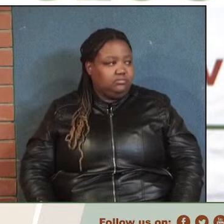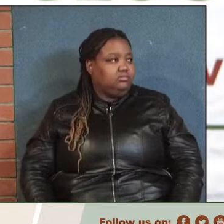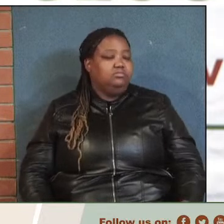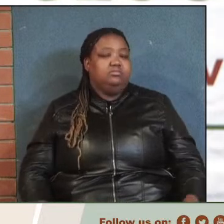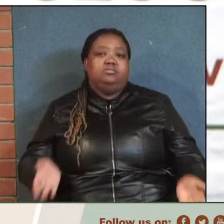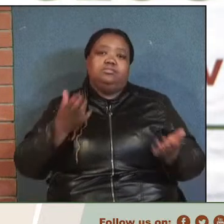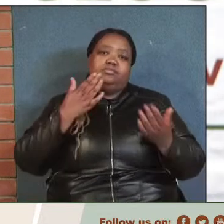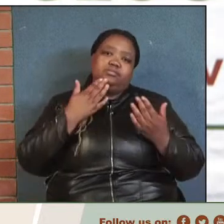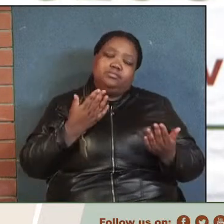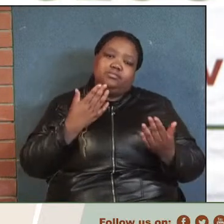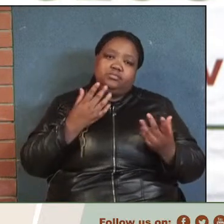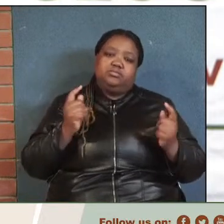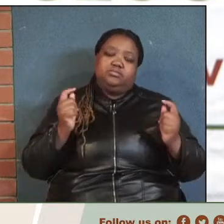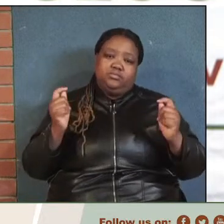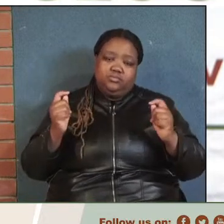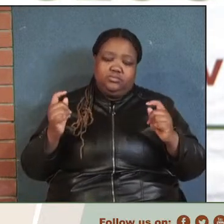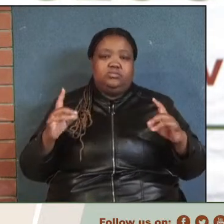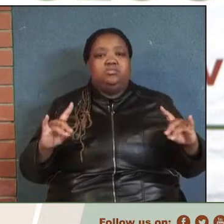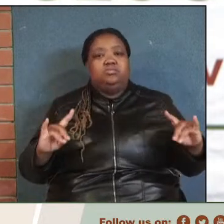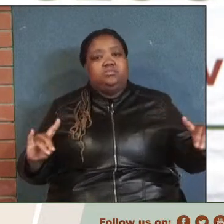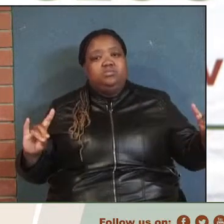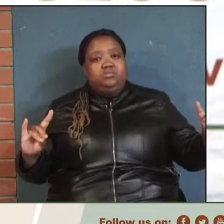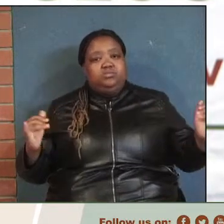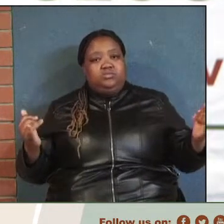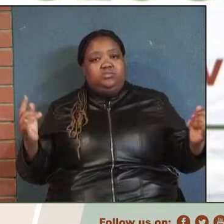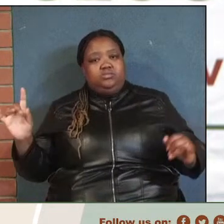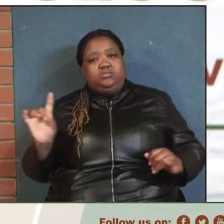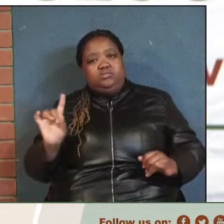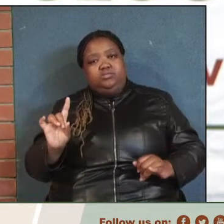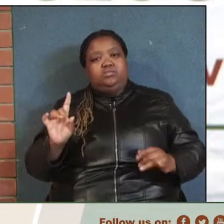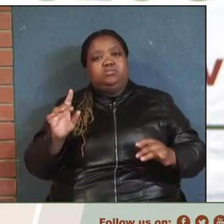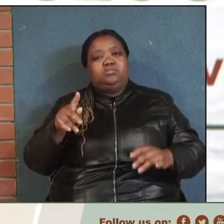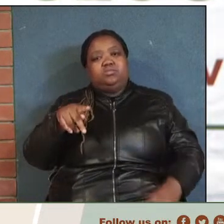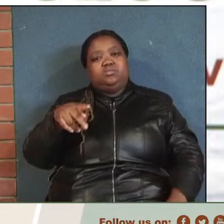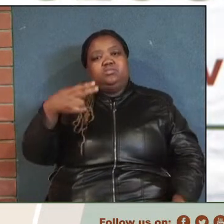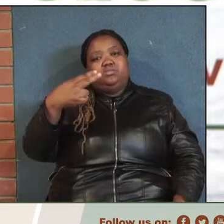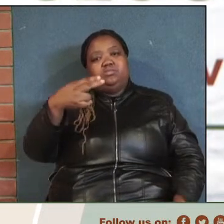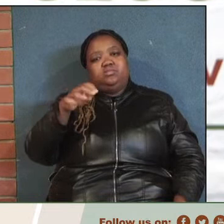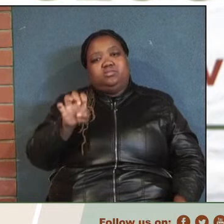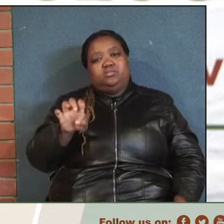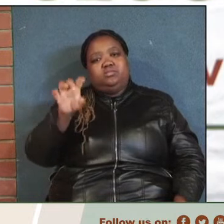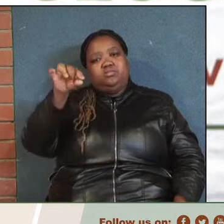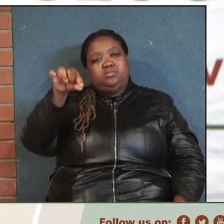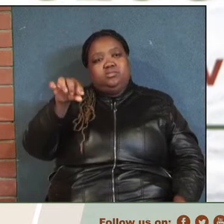Thank you, Honorable Chair. I now call on Honorable Hekwa to